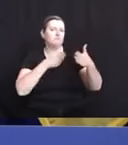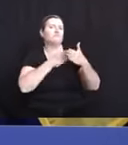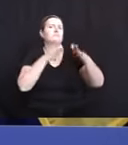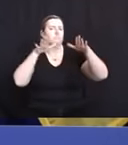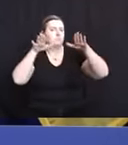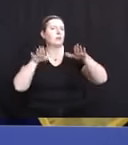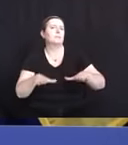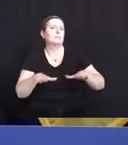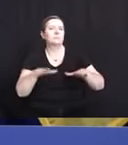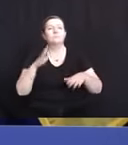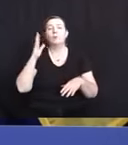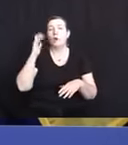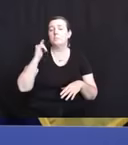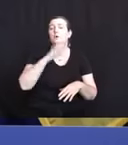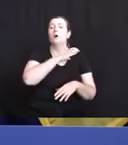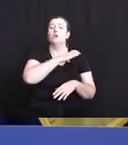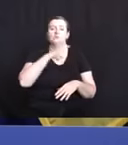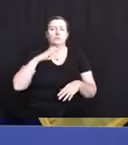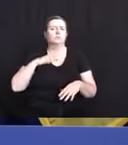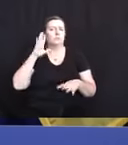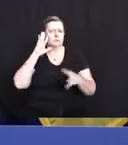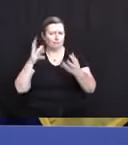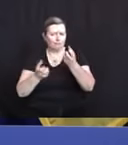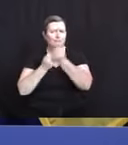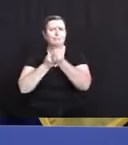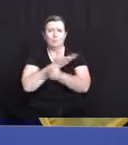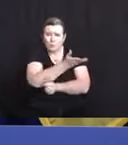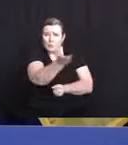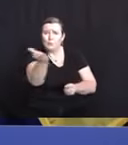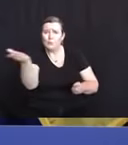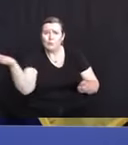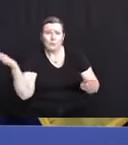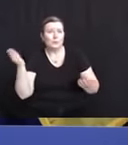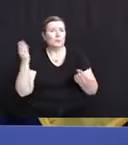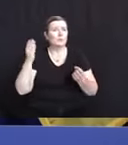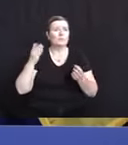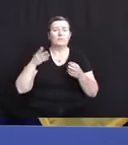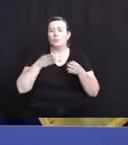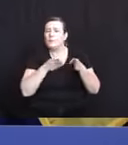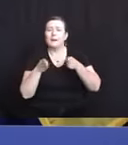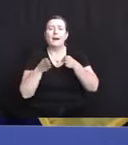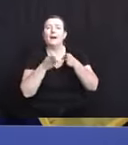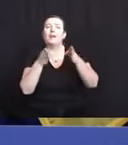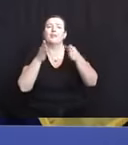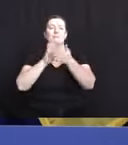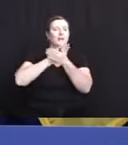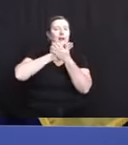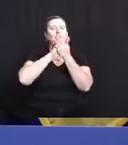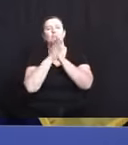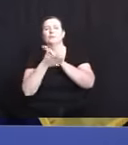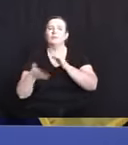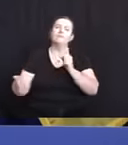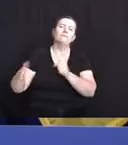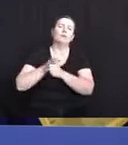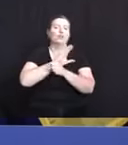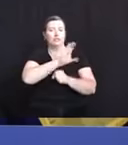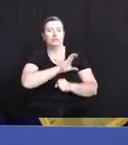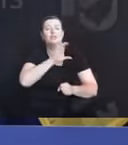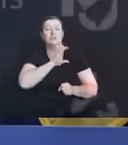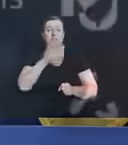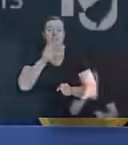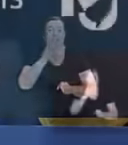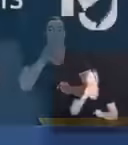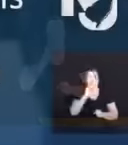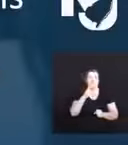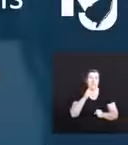path to full citizenship. And New Jersey will be there to help. Now, moving on. After weeks